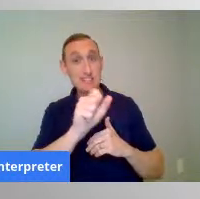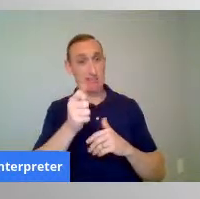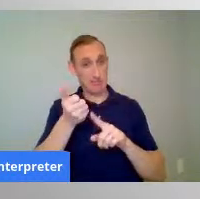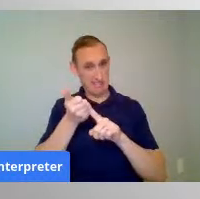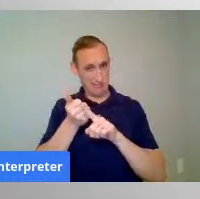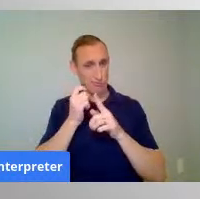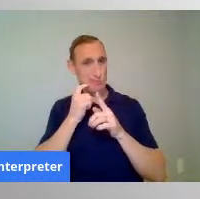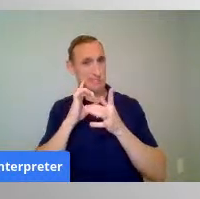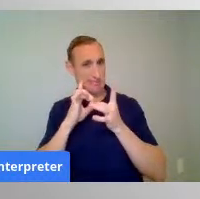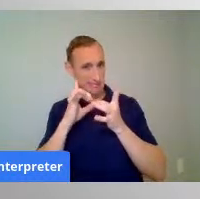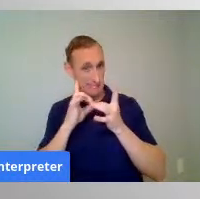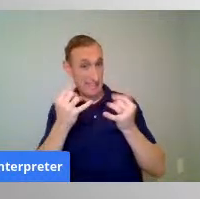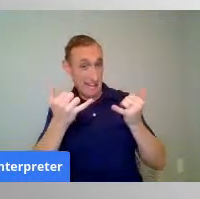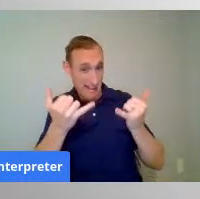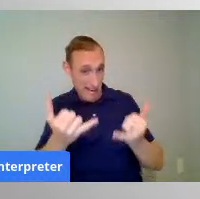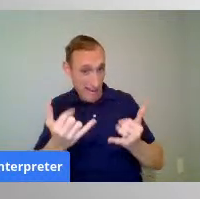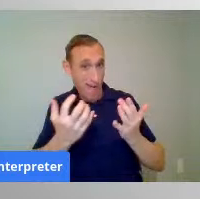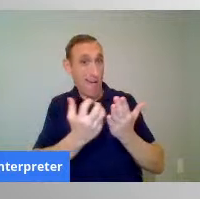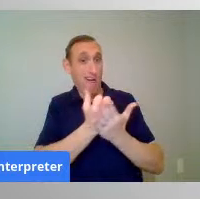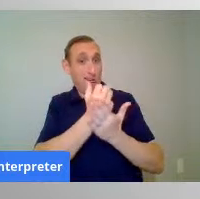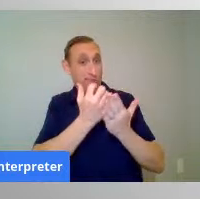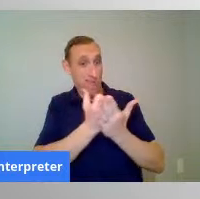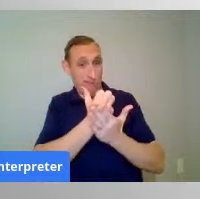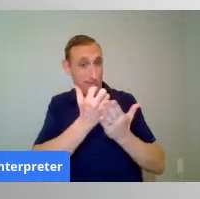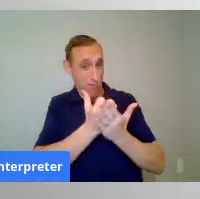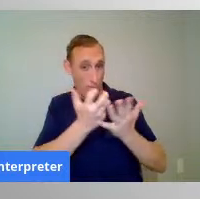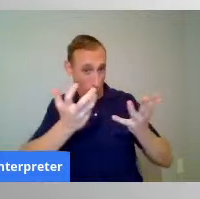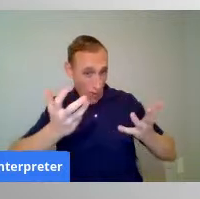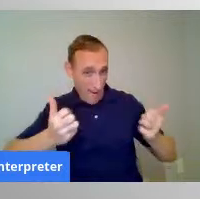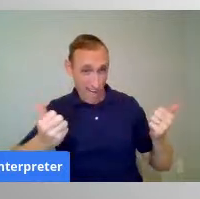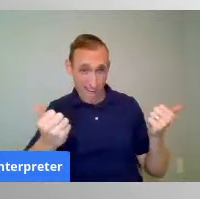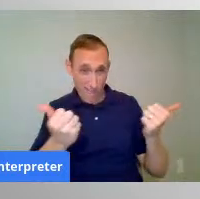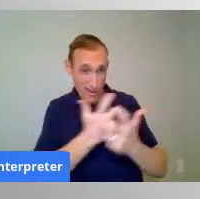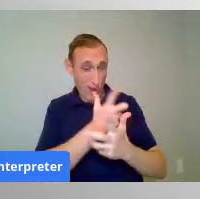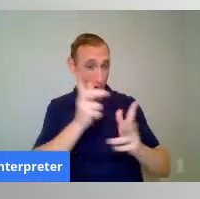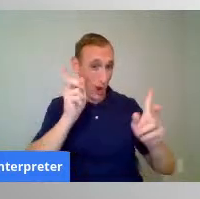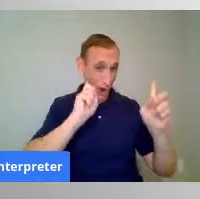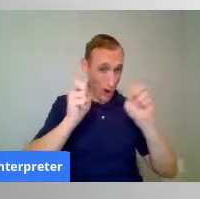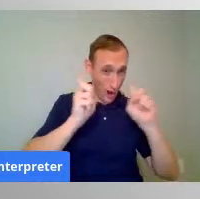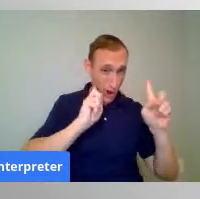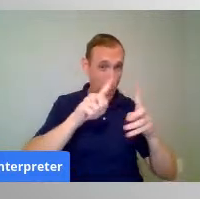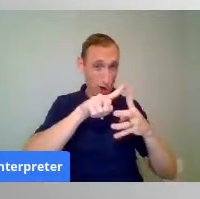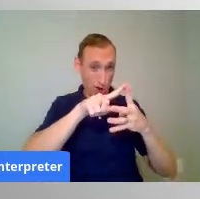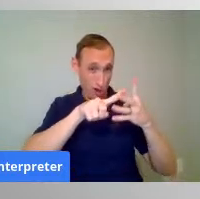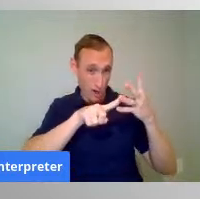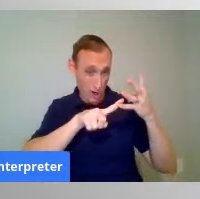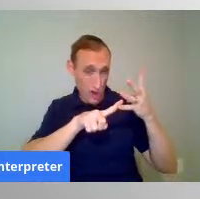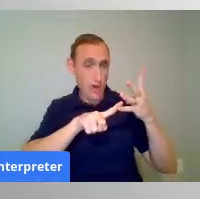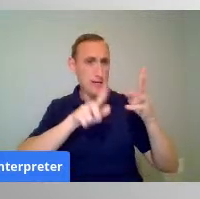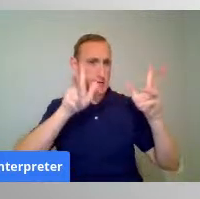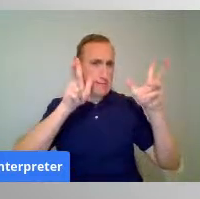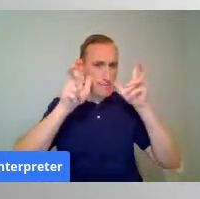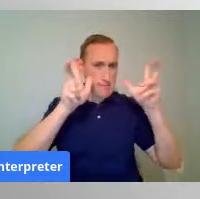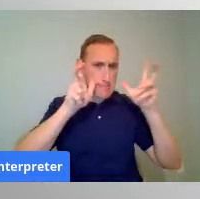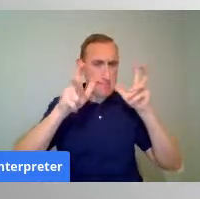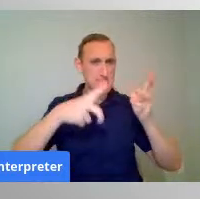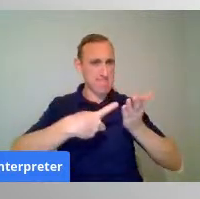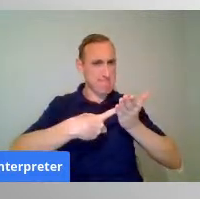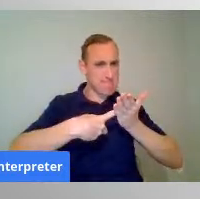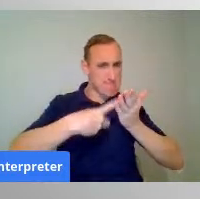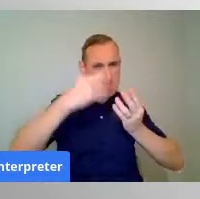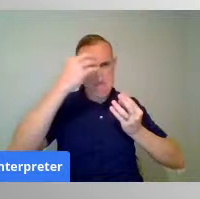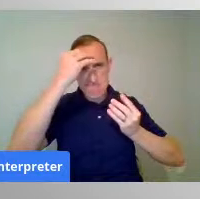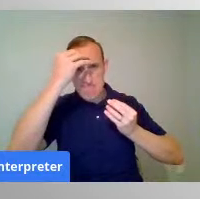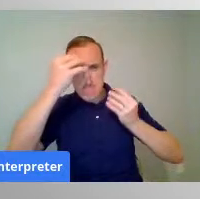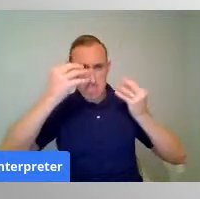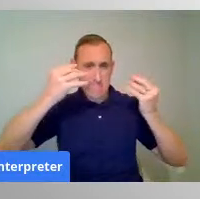is an opportunity for us to really just take everything that's been shared over the last couple of hours and just digest it, because